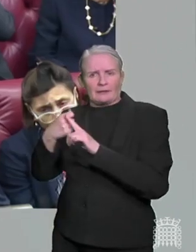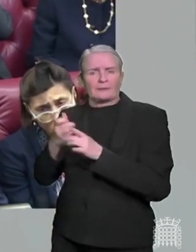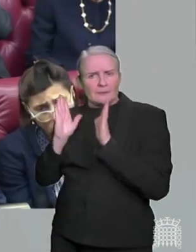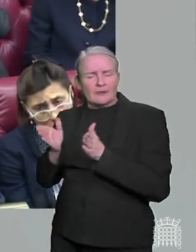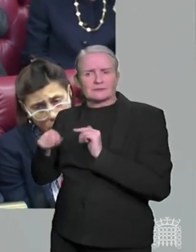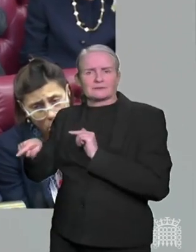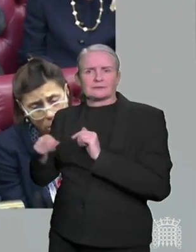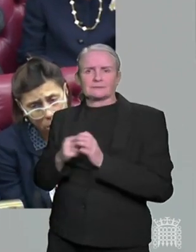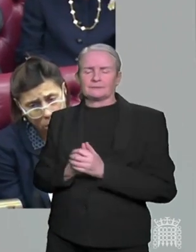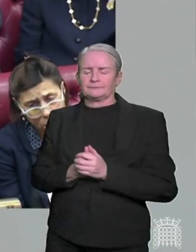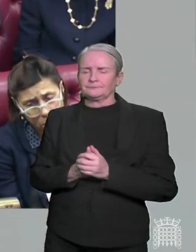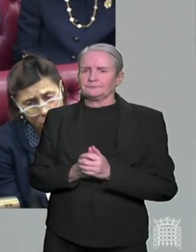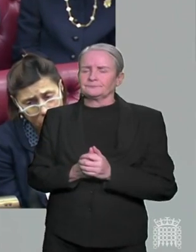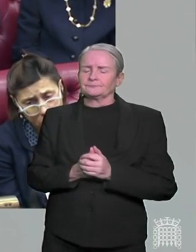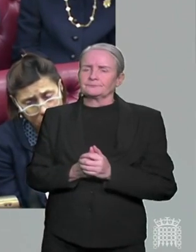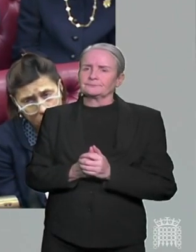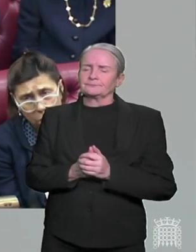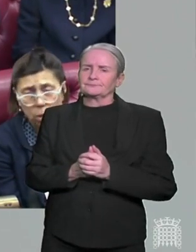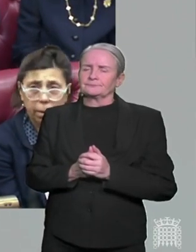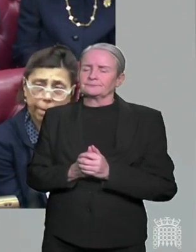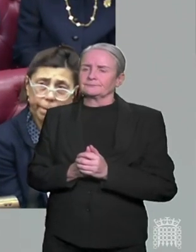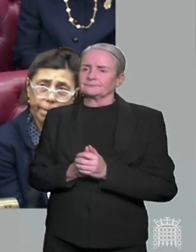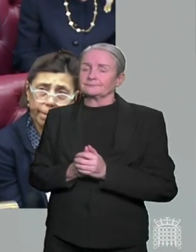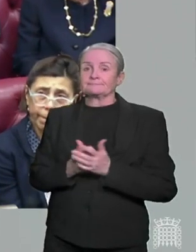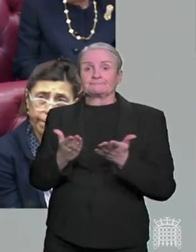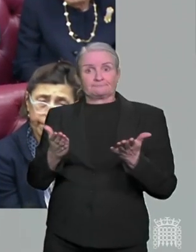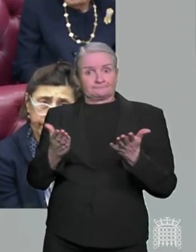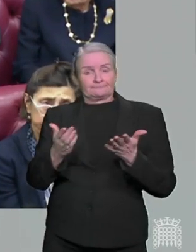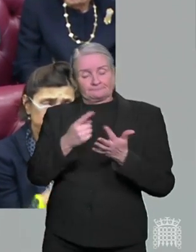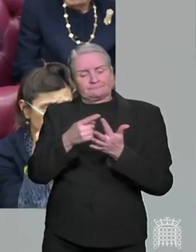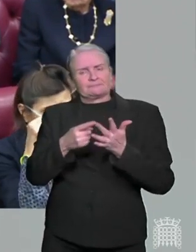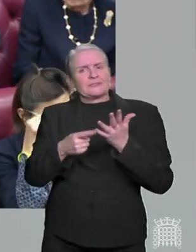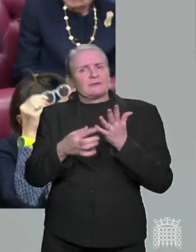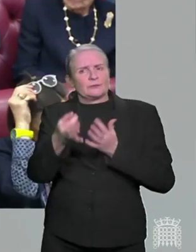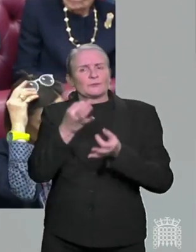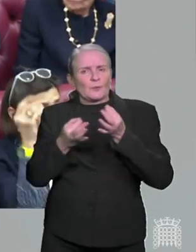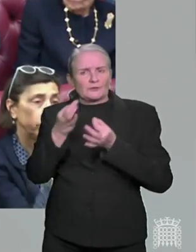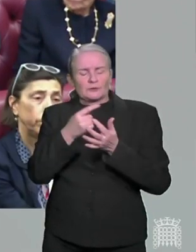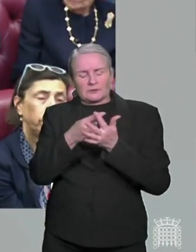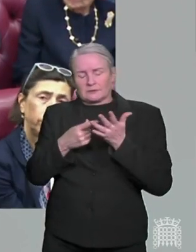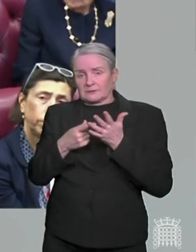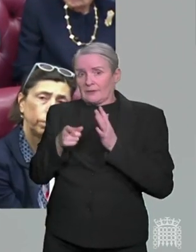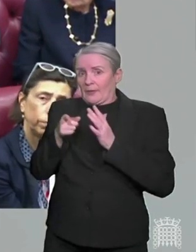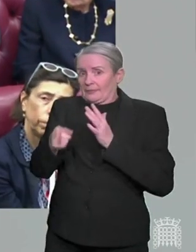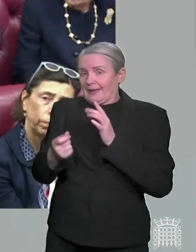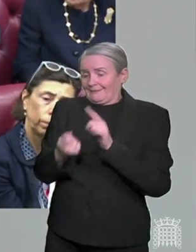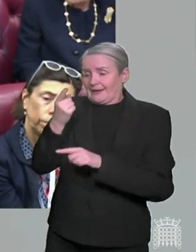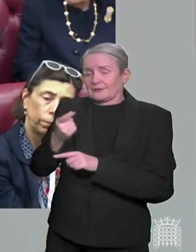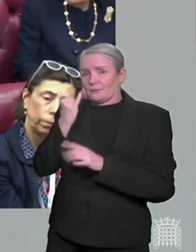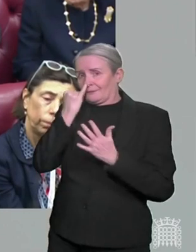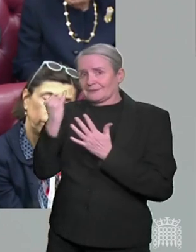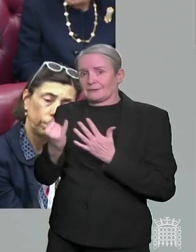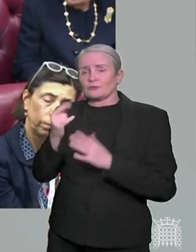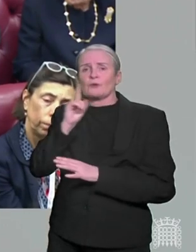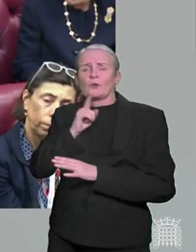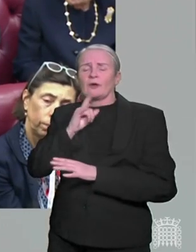Noble Lady asked a number of questions there. First of all, the case she raises is completely tragic, and what is happening in Gaza is tragic. We want to see an end to this suffering,